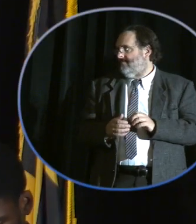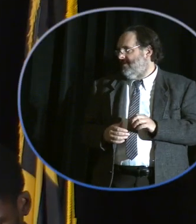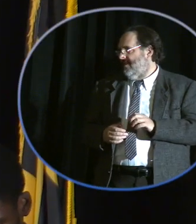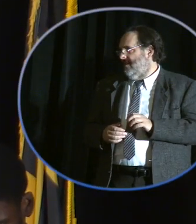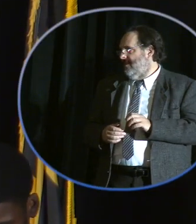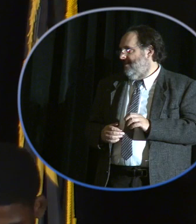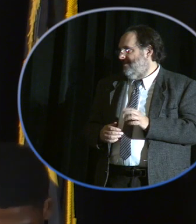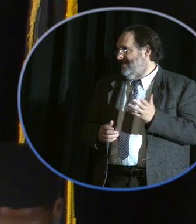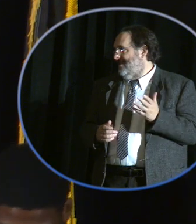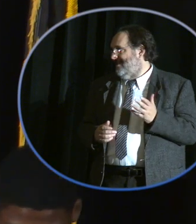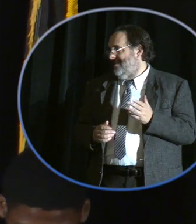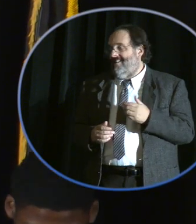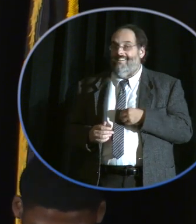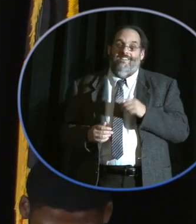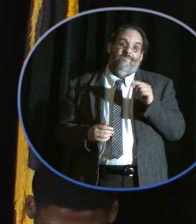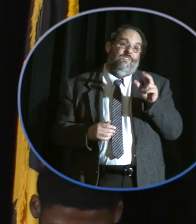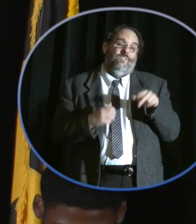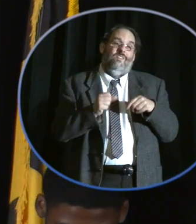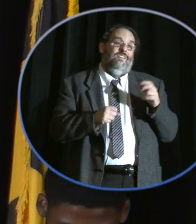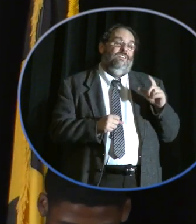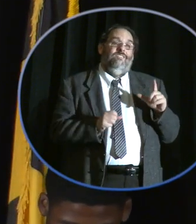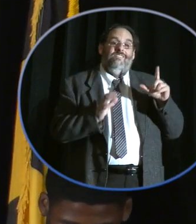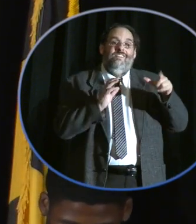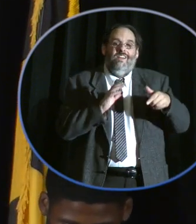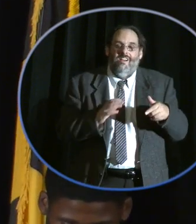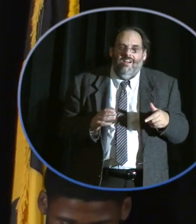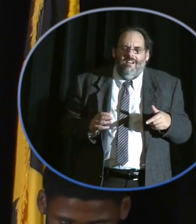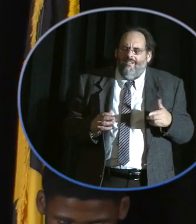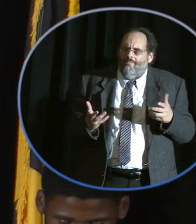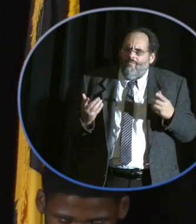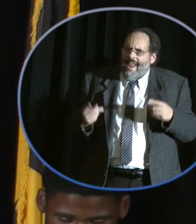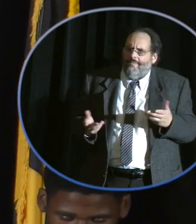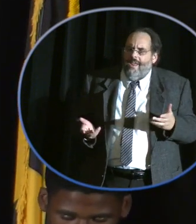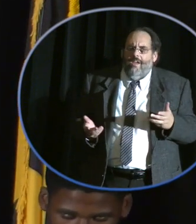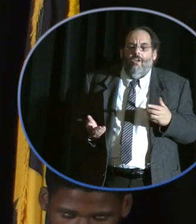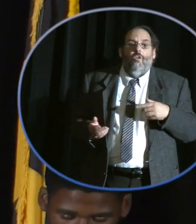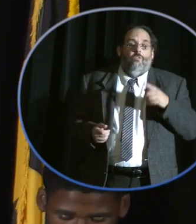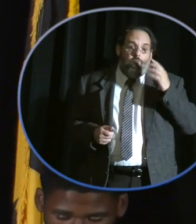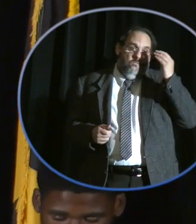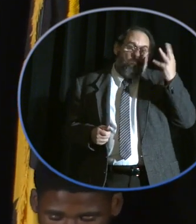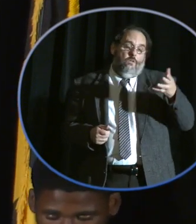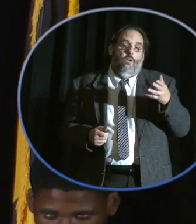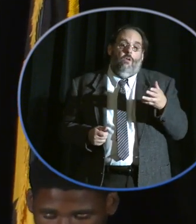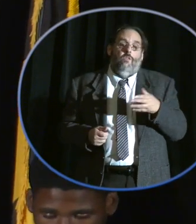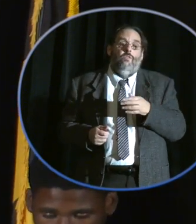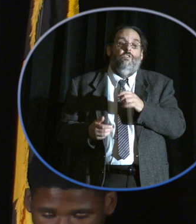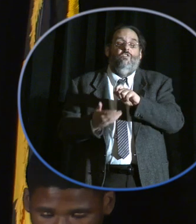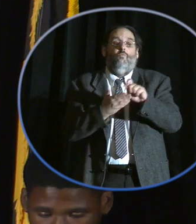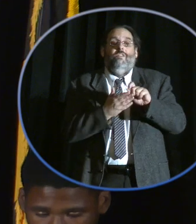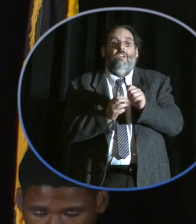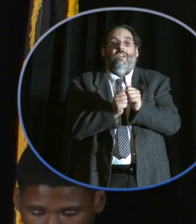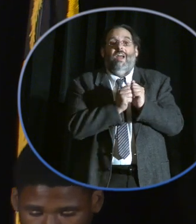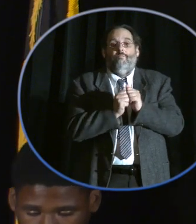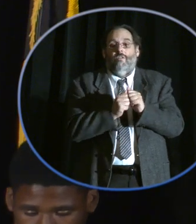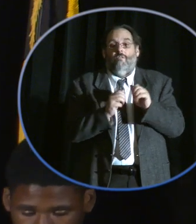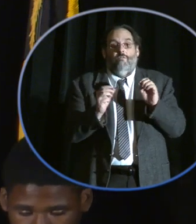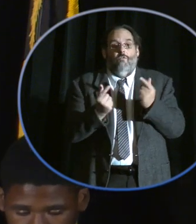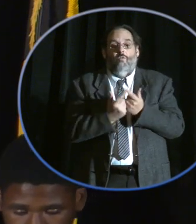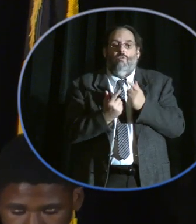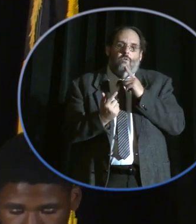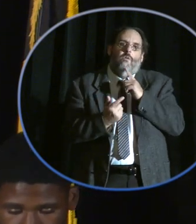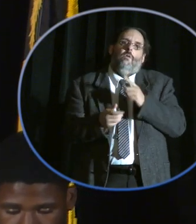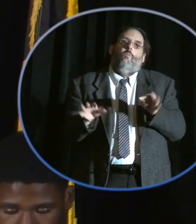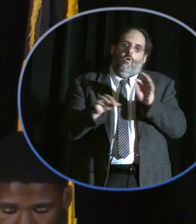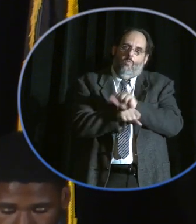Because as we're thinking 20, 30 years down the line about what happened here, and you should know, the Squeegee Collaborative is really